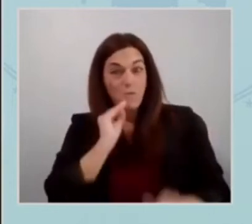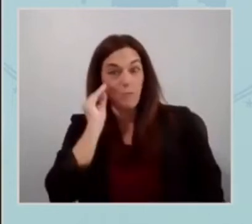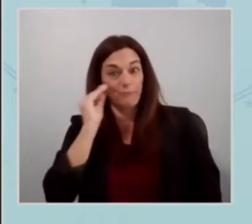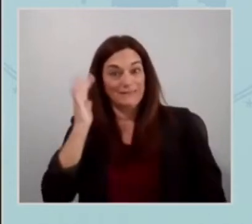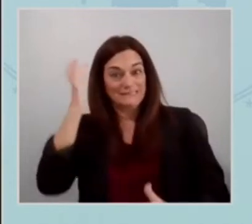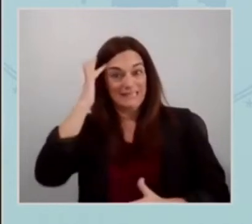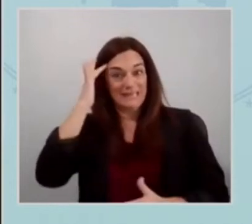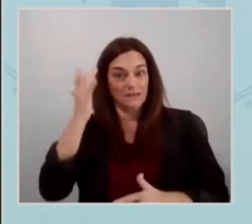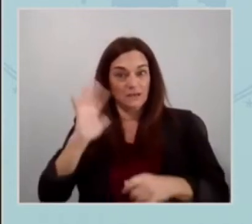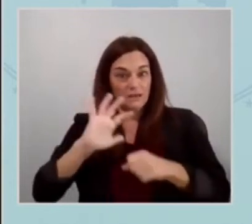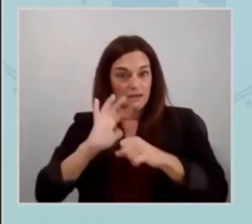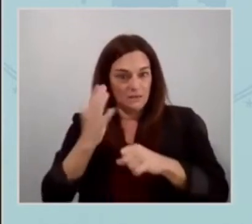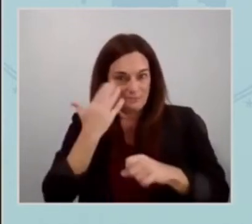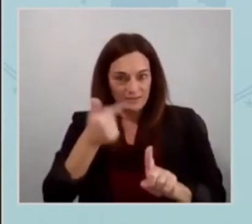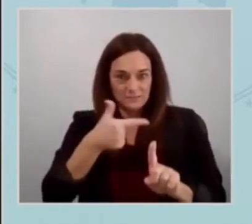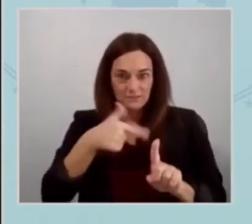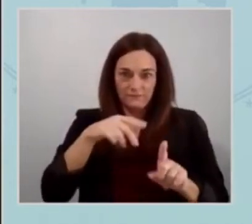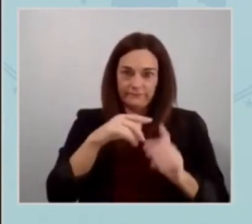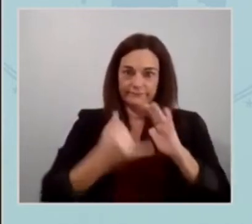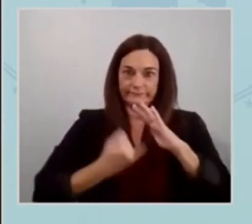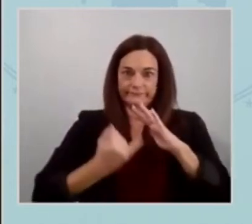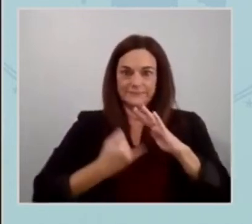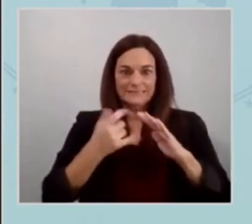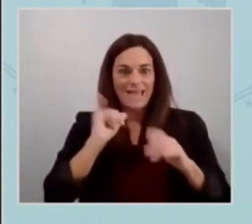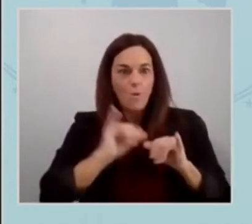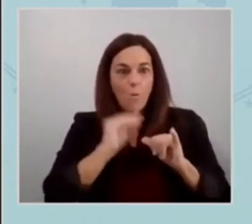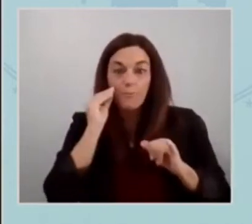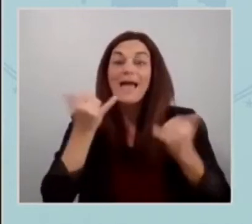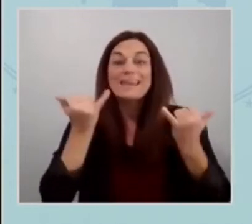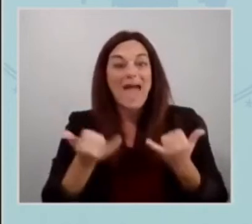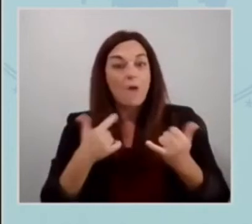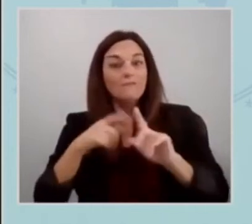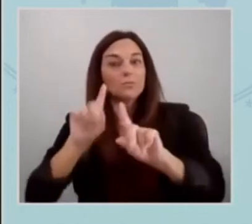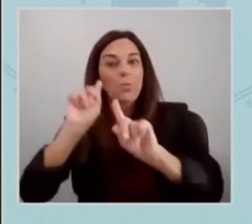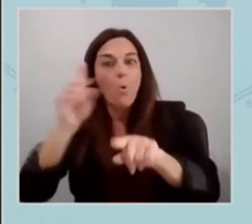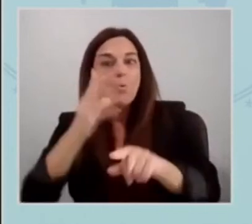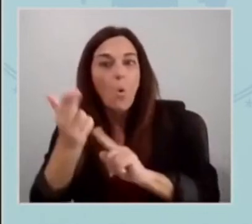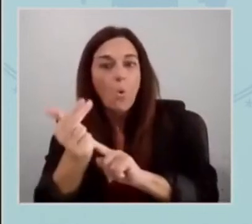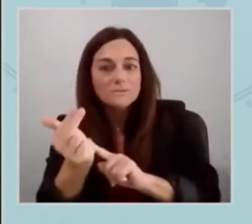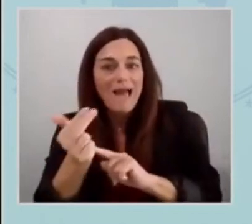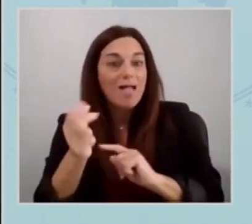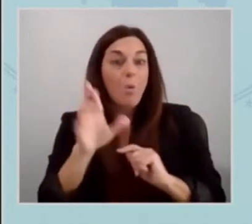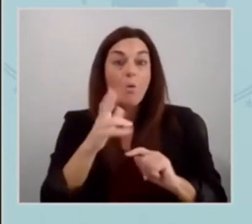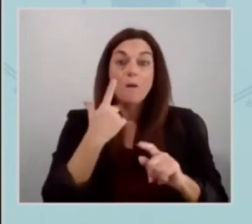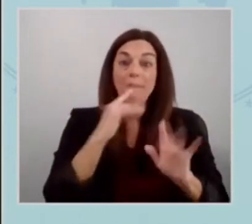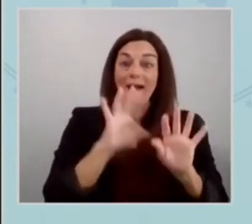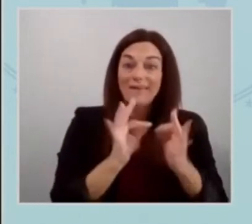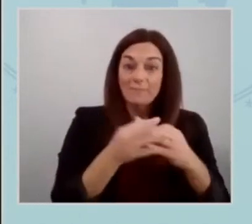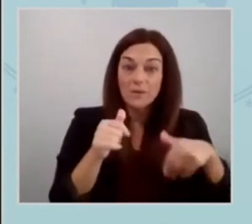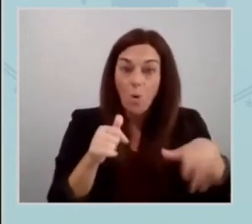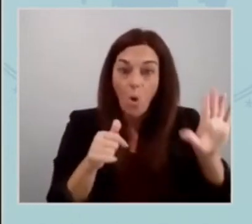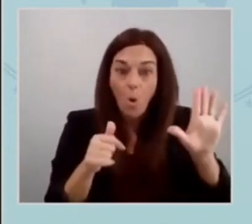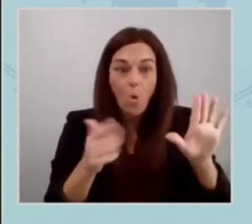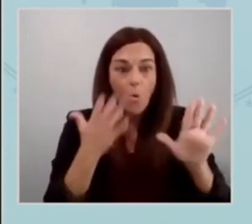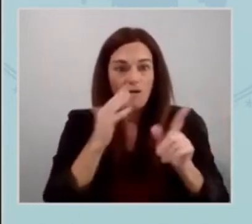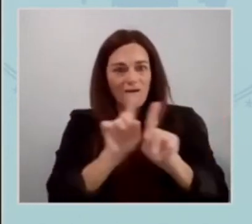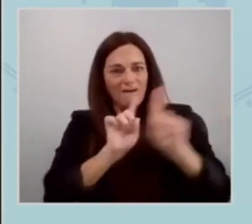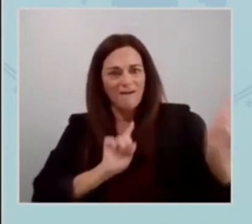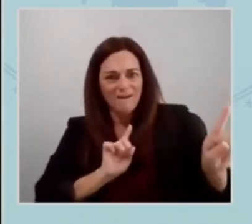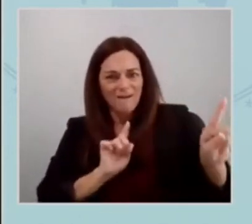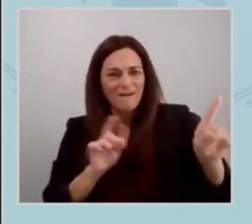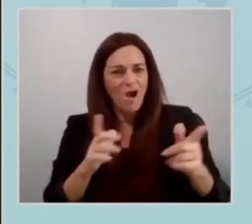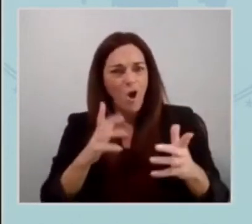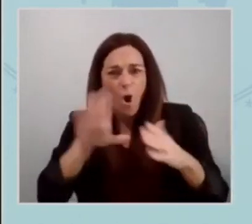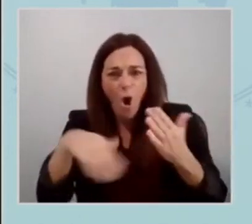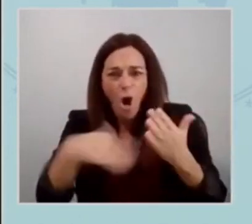aid for working people when they're sent home and quarantined due to COVID. Now maybe I have to stay in a hotel